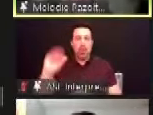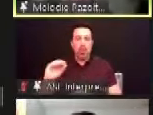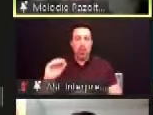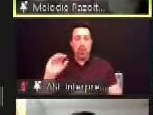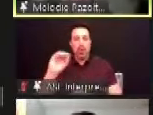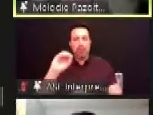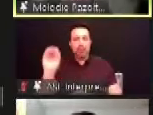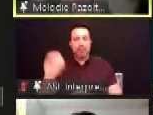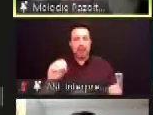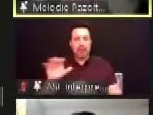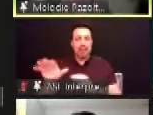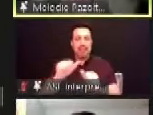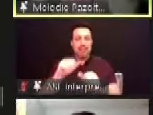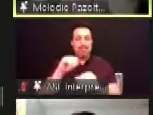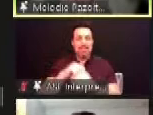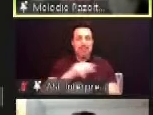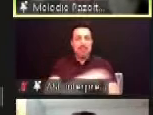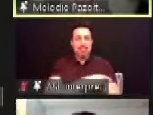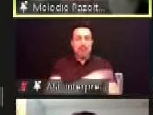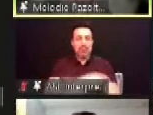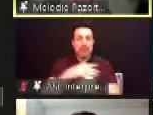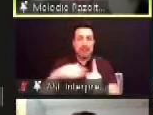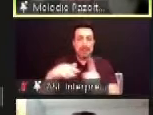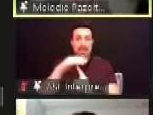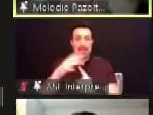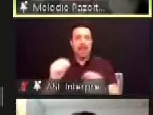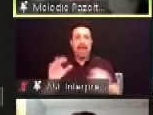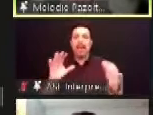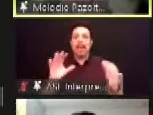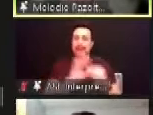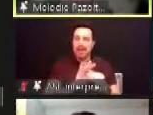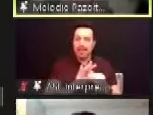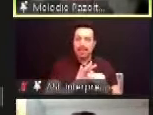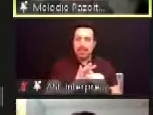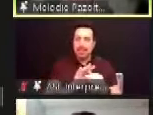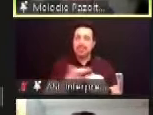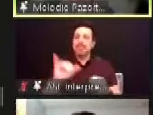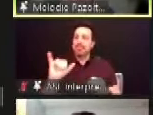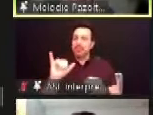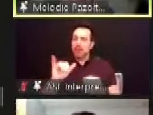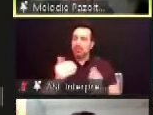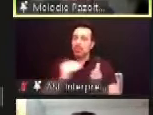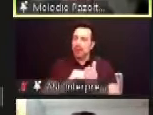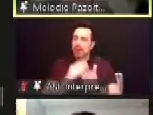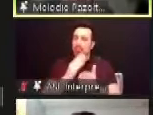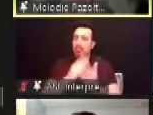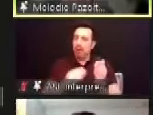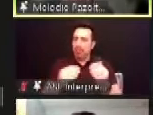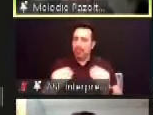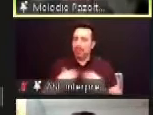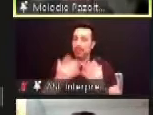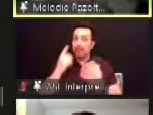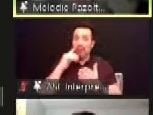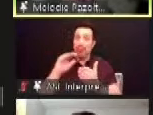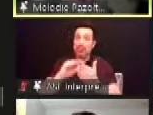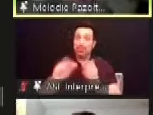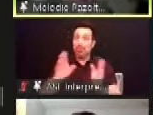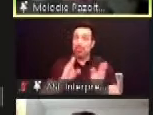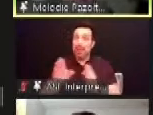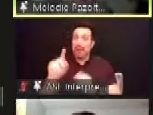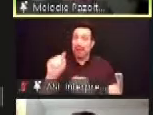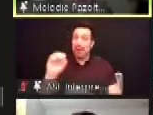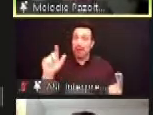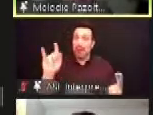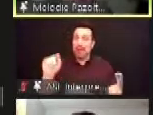leaving those inpatient settings and getting connected. And so again, part of the inspiration for the Discharge Planners Toolkit is how do